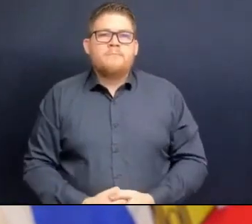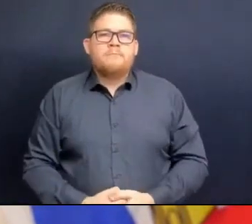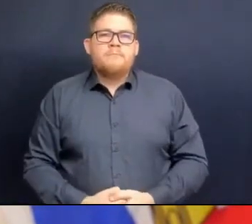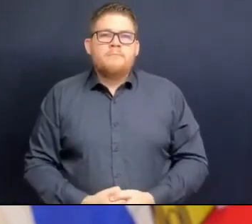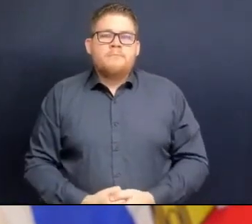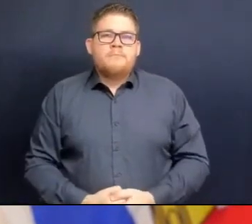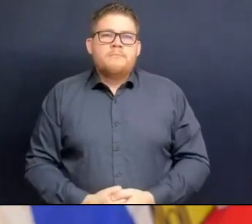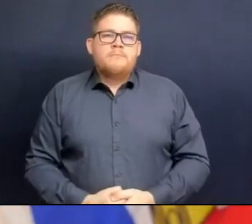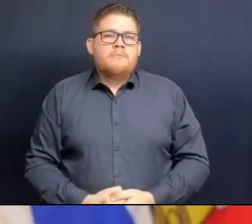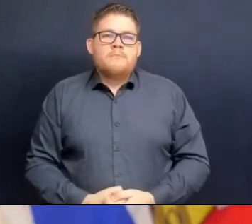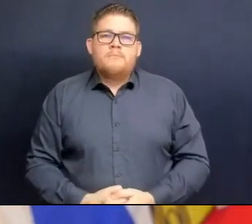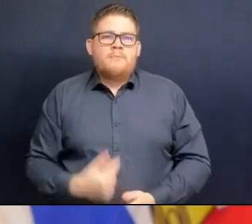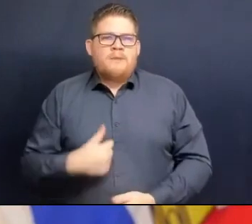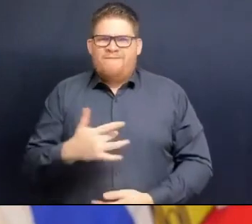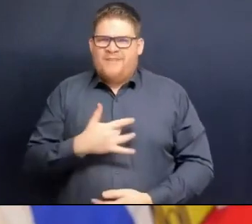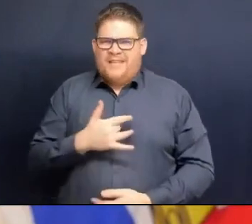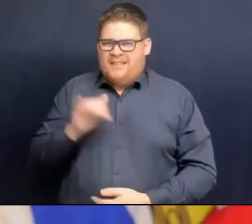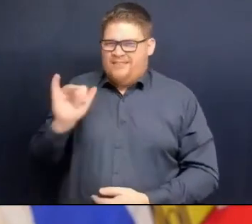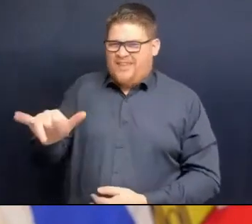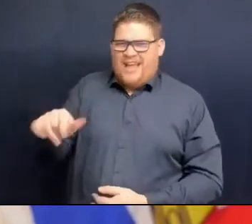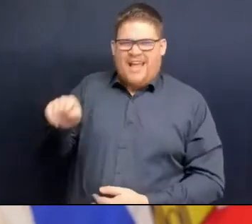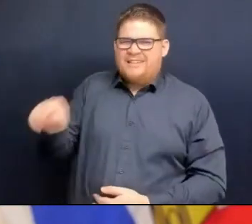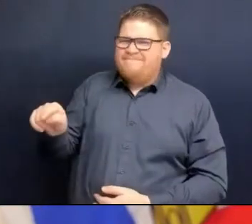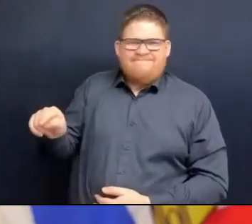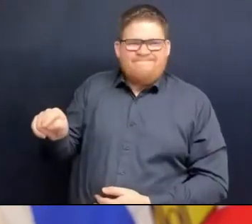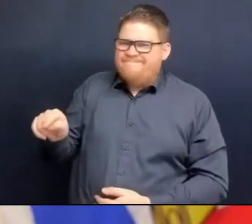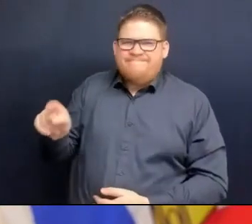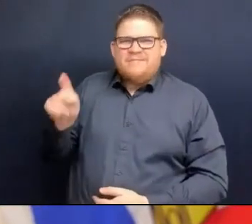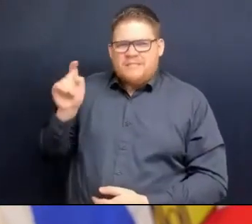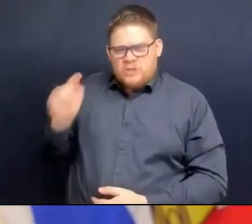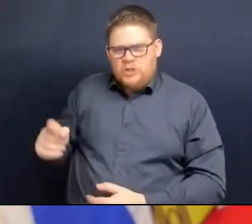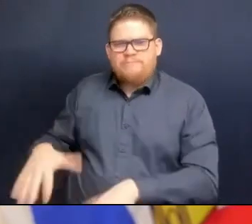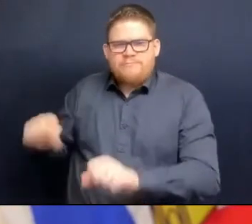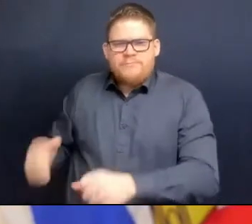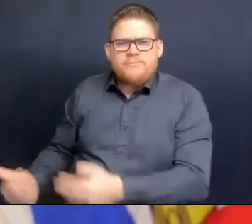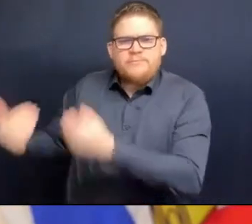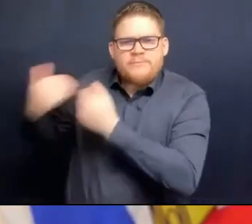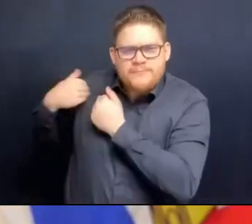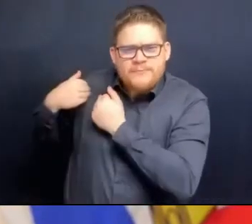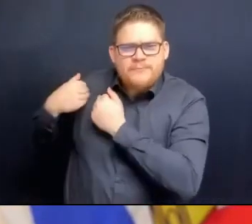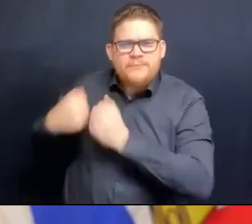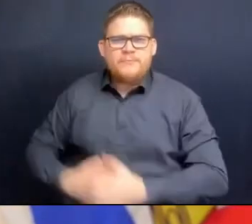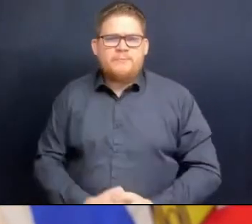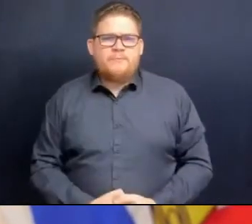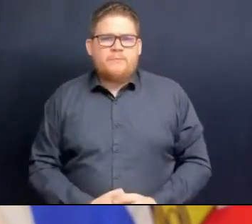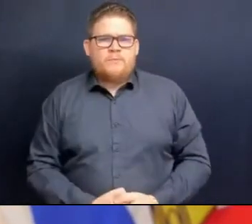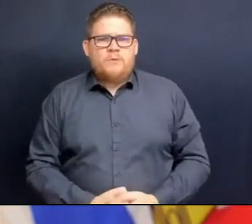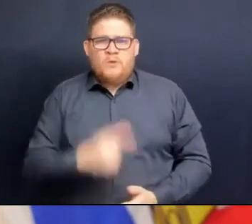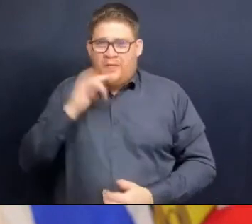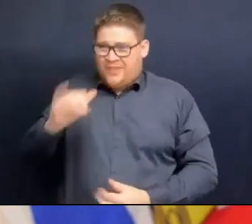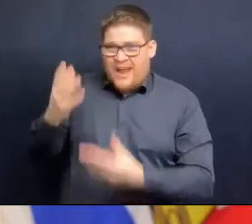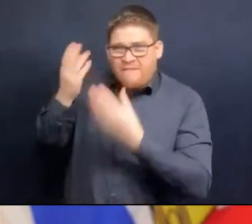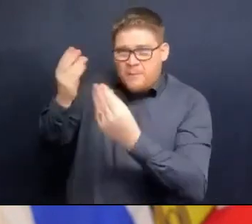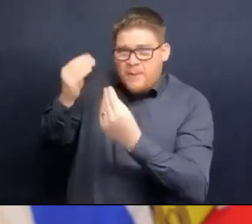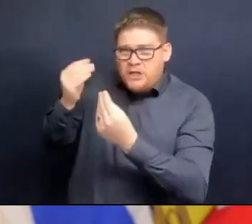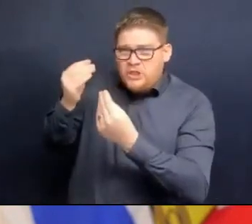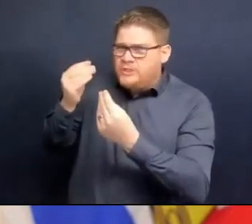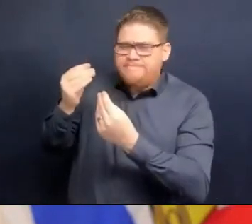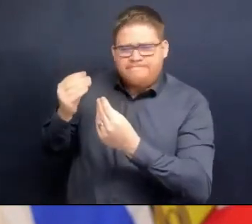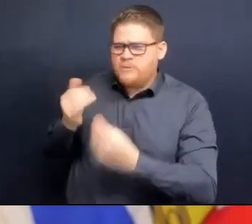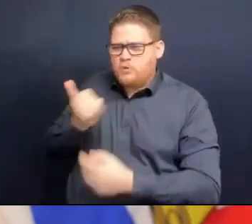I think it is a very egregious breach of our responsibilities as healthcare